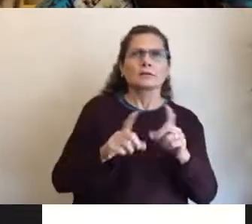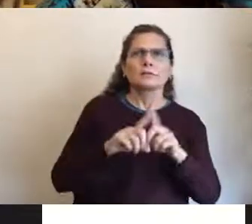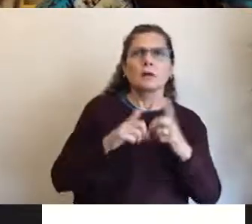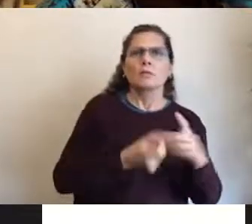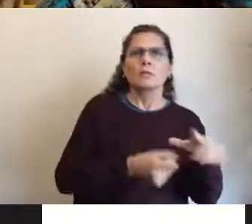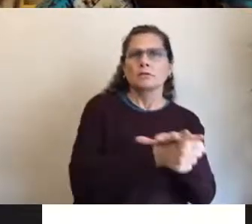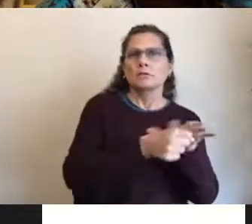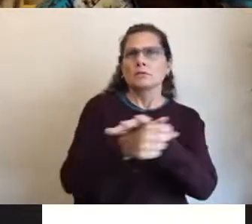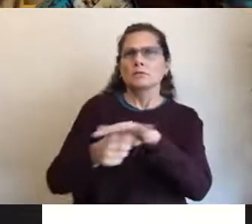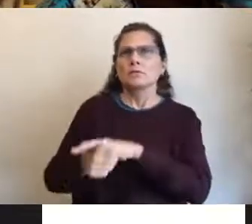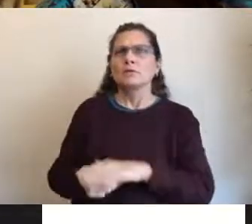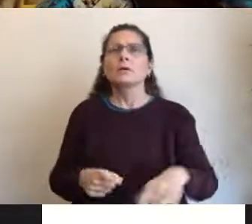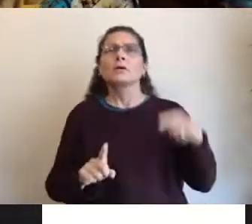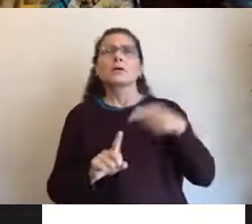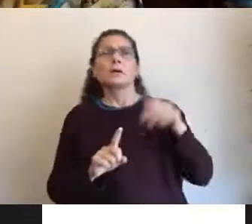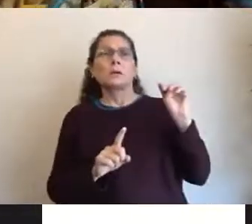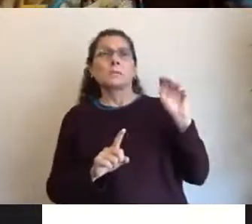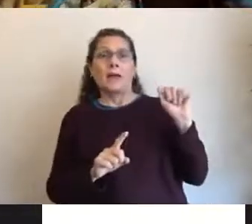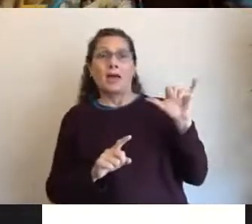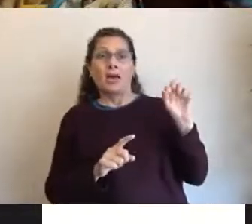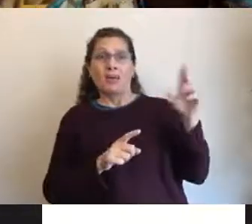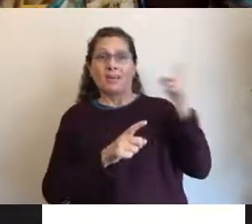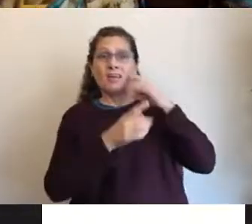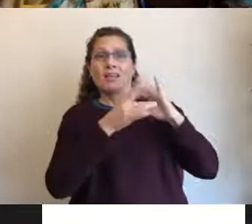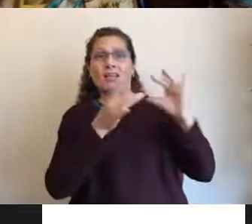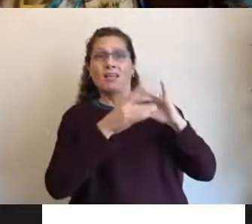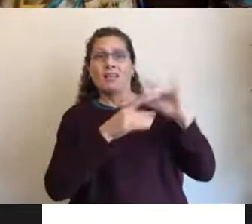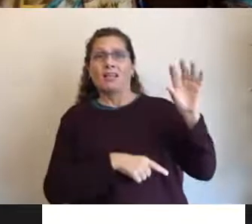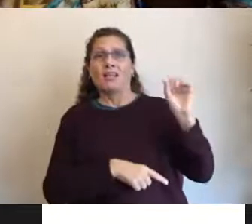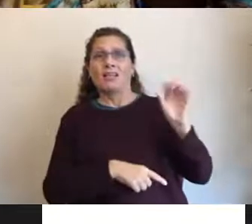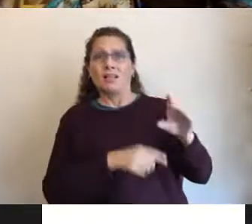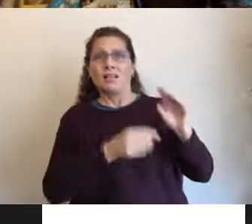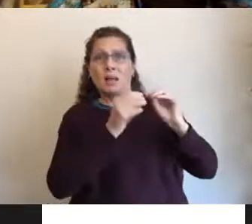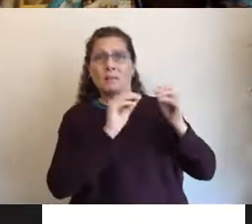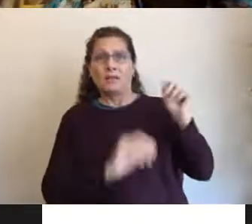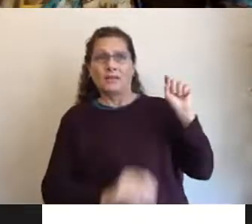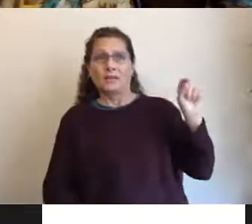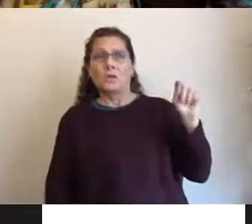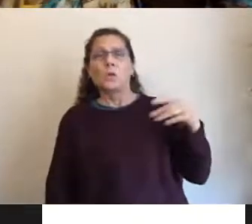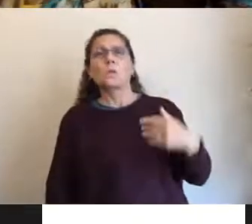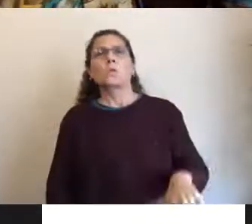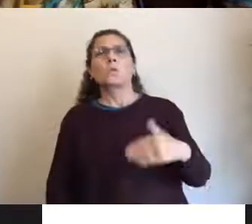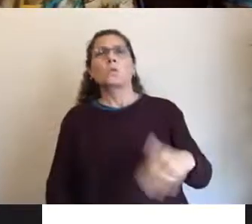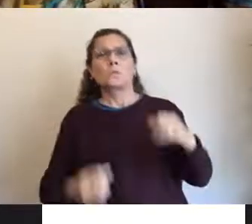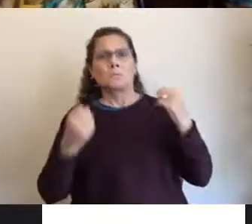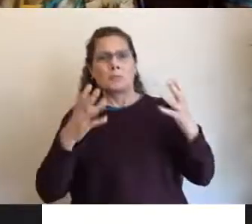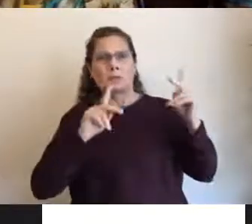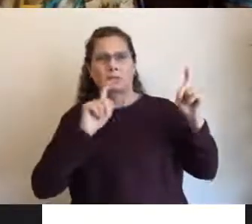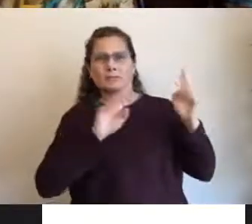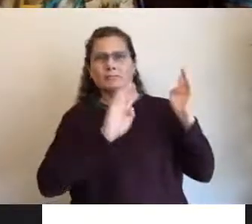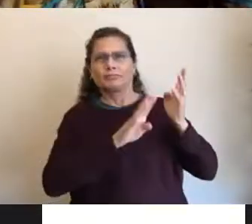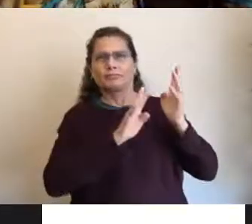shared earlier today, the exact numbers, but I want to make sure that everyone understands that those 3 sites at this point